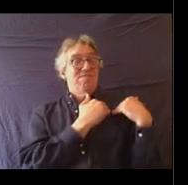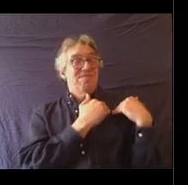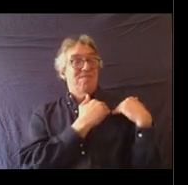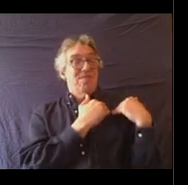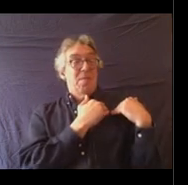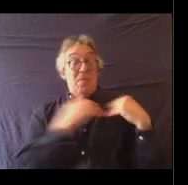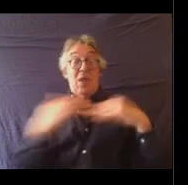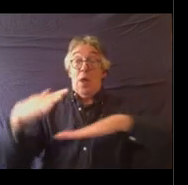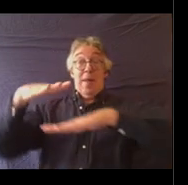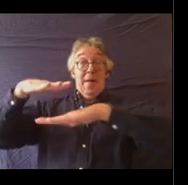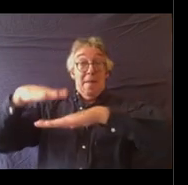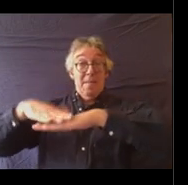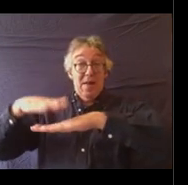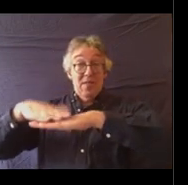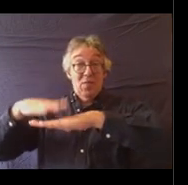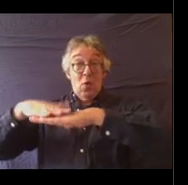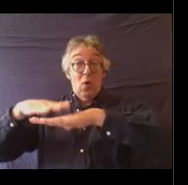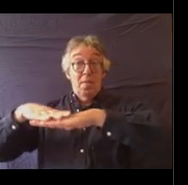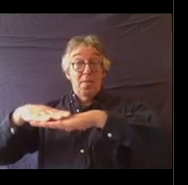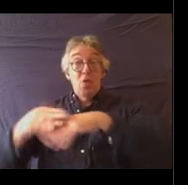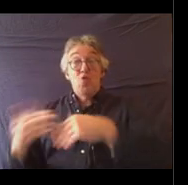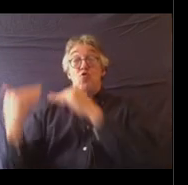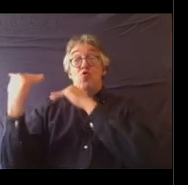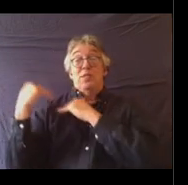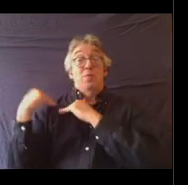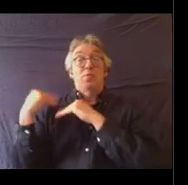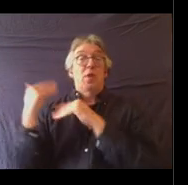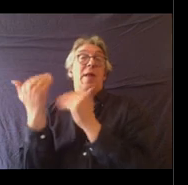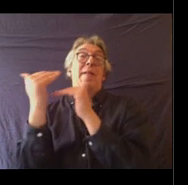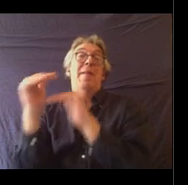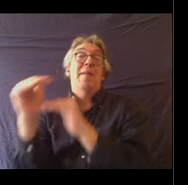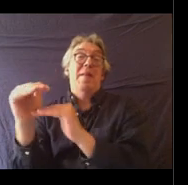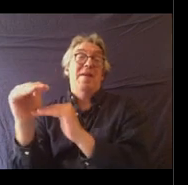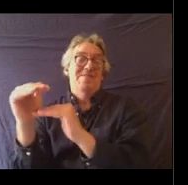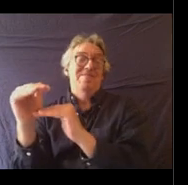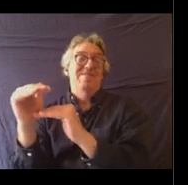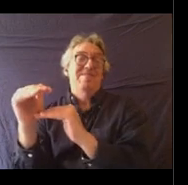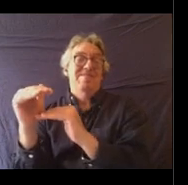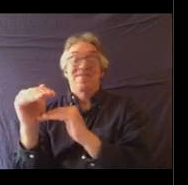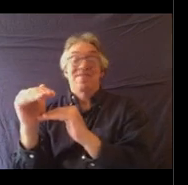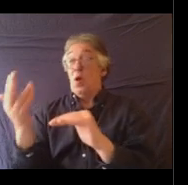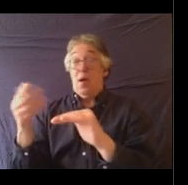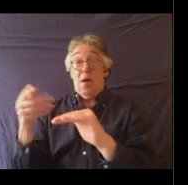to only a certain degree, since a lot of it is uploaded.